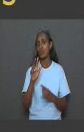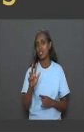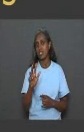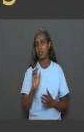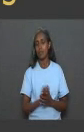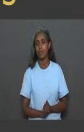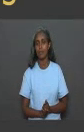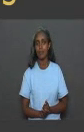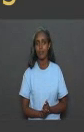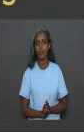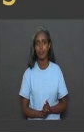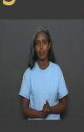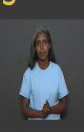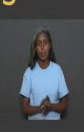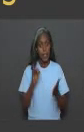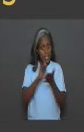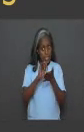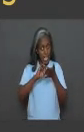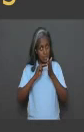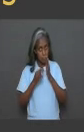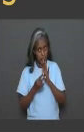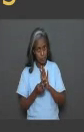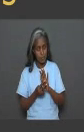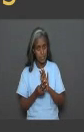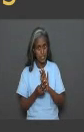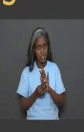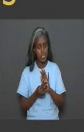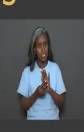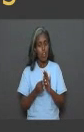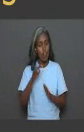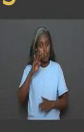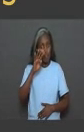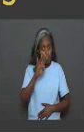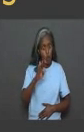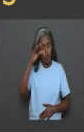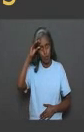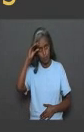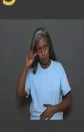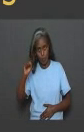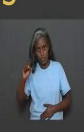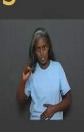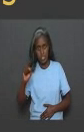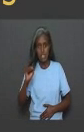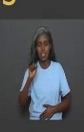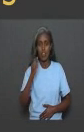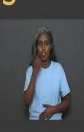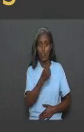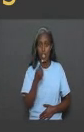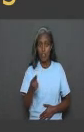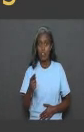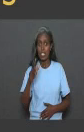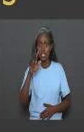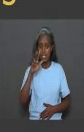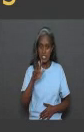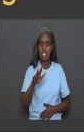4:3. That means that there are 4 boys for every